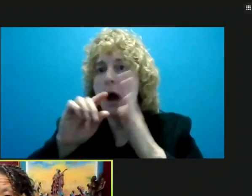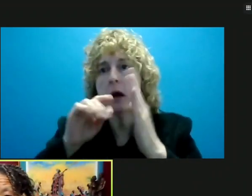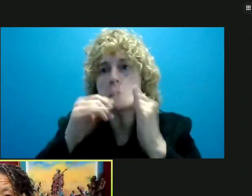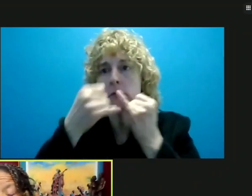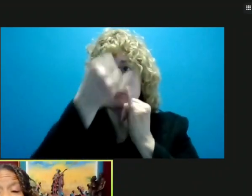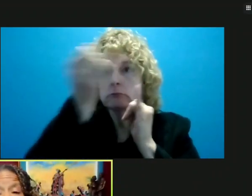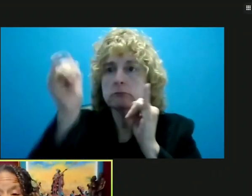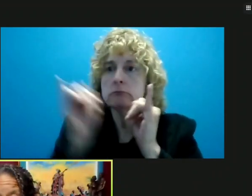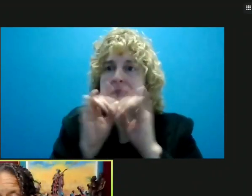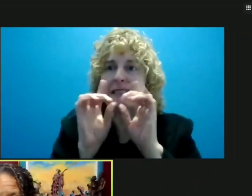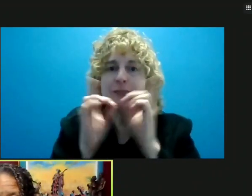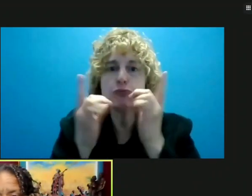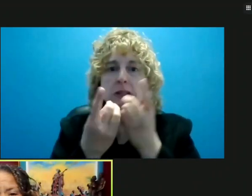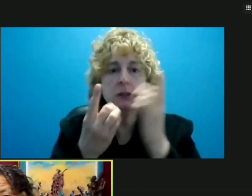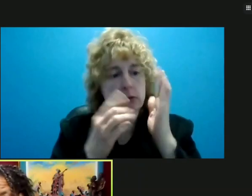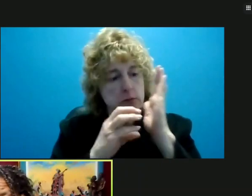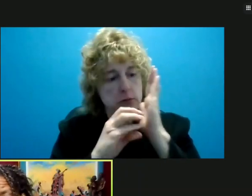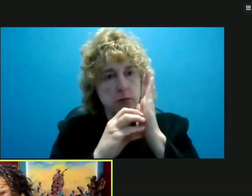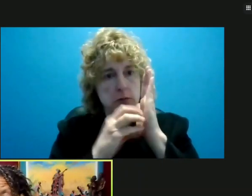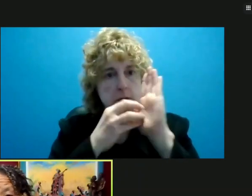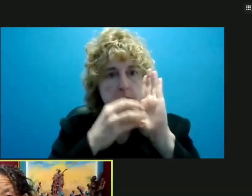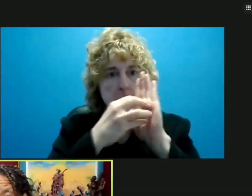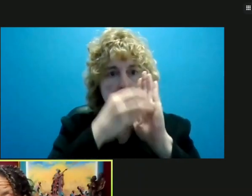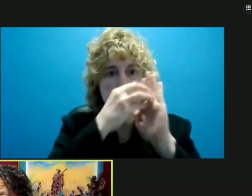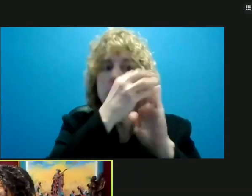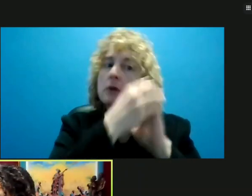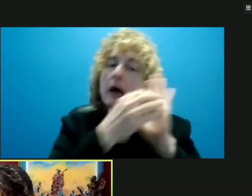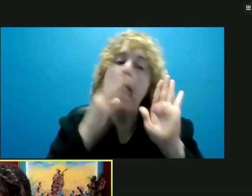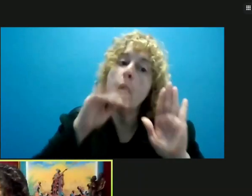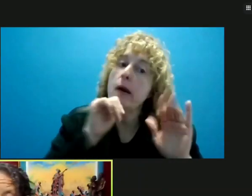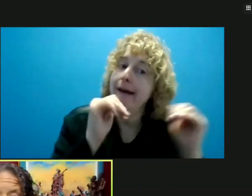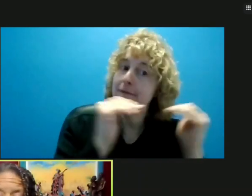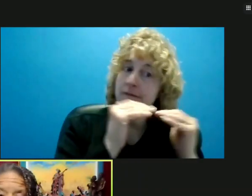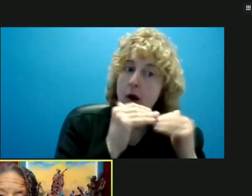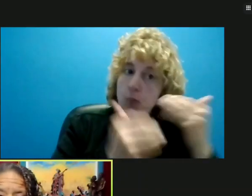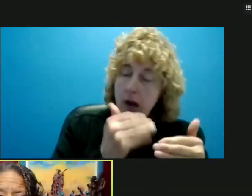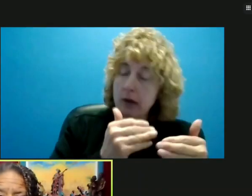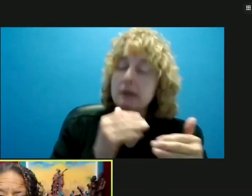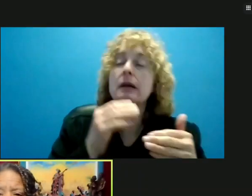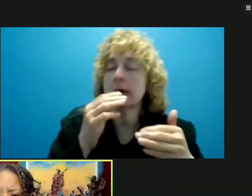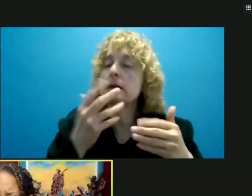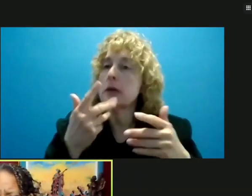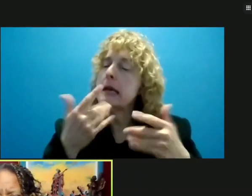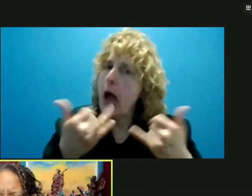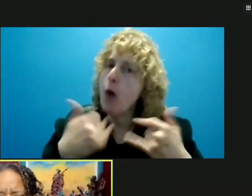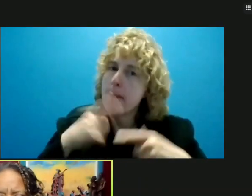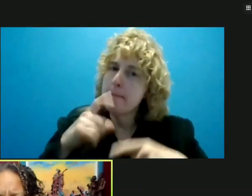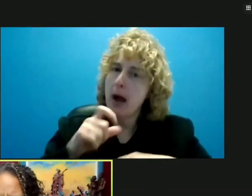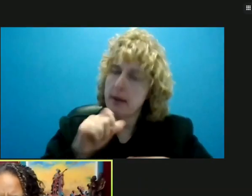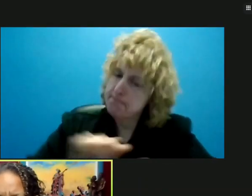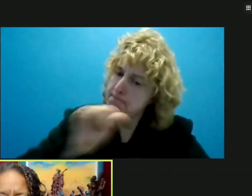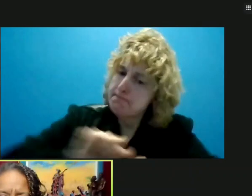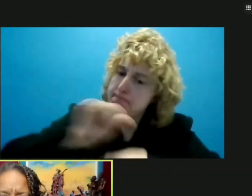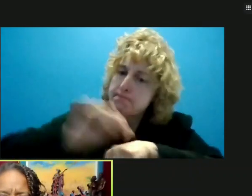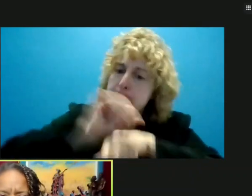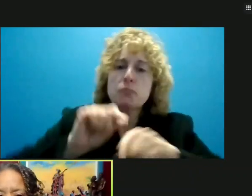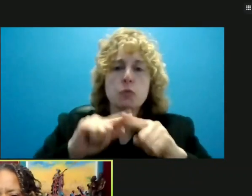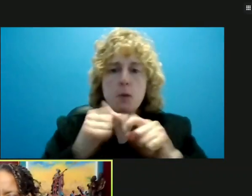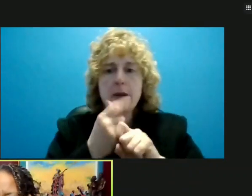uh, and we're feeling the results of that. So let's get busy. We've got time. We've got some events coming up. Oscar, thank you so much.